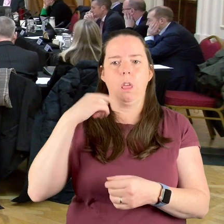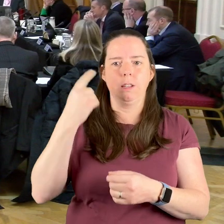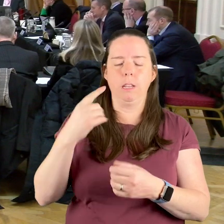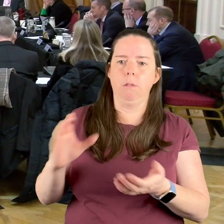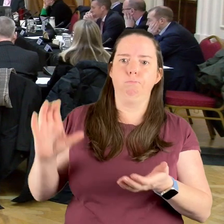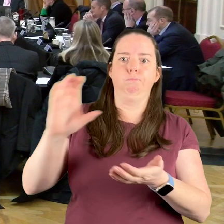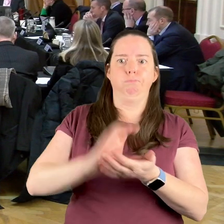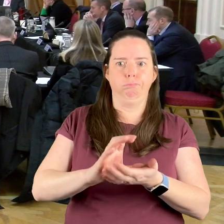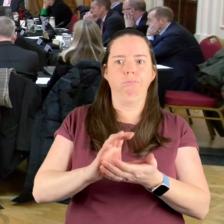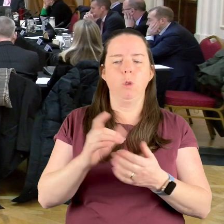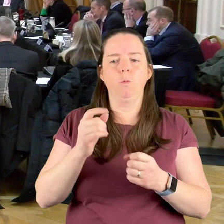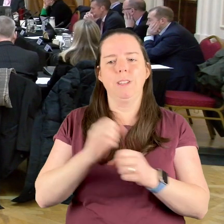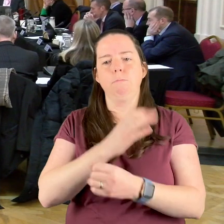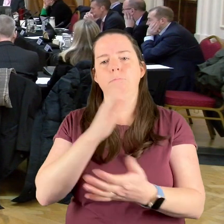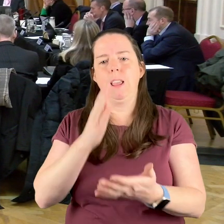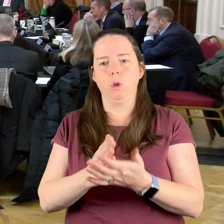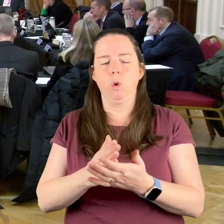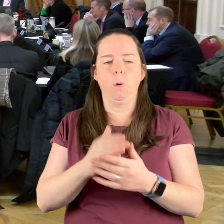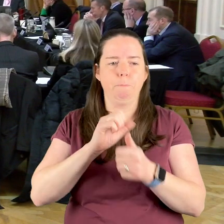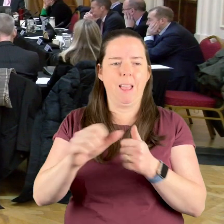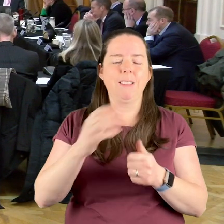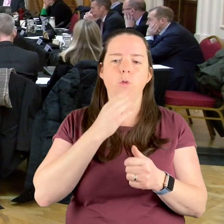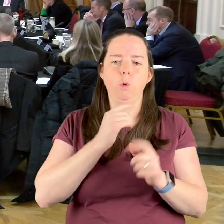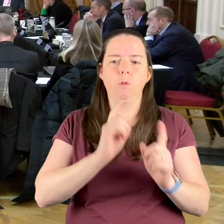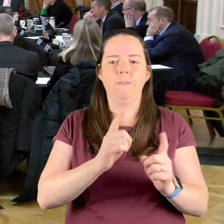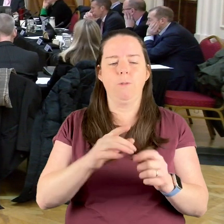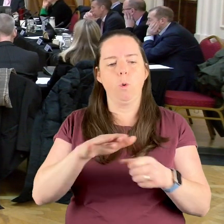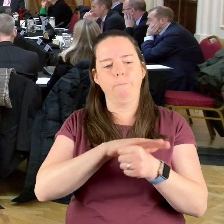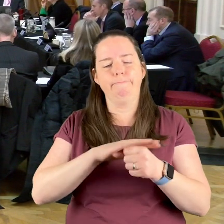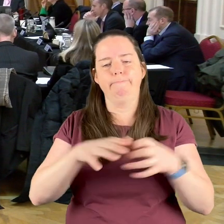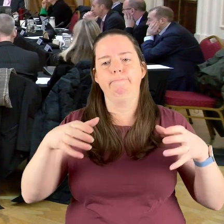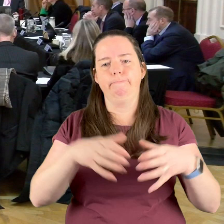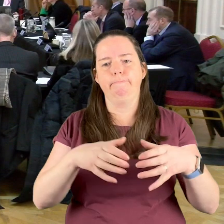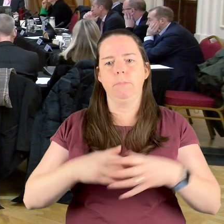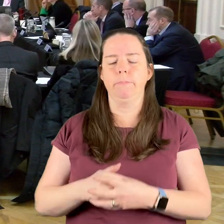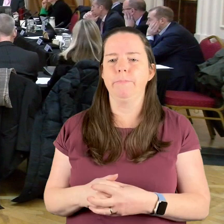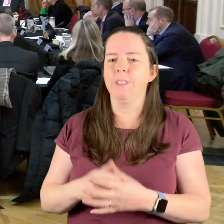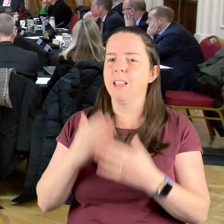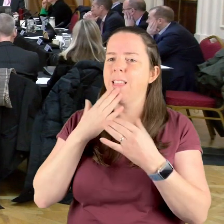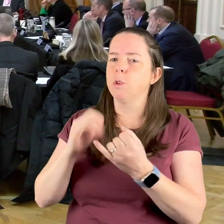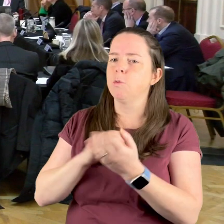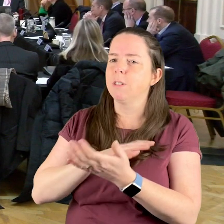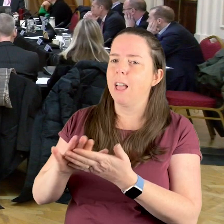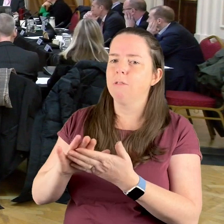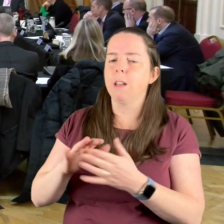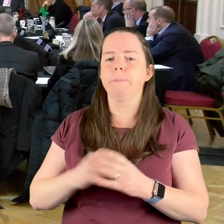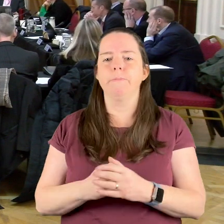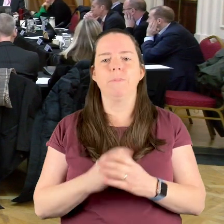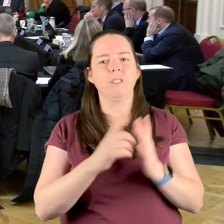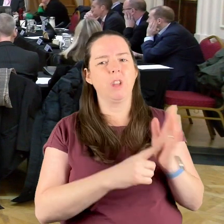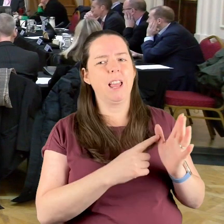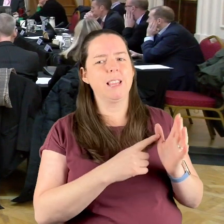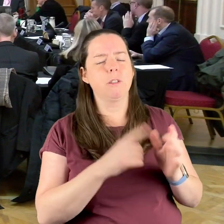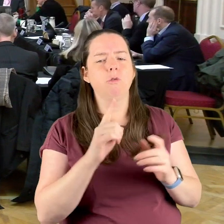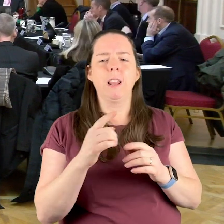we need to make sure is being best used for our local people. Thank you, Sarah.